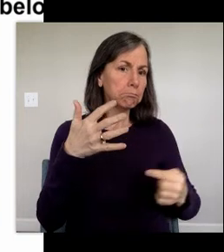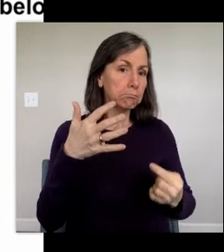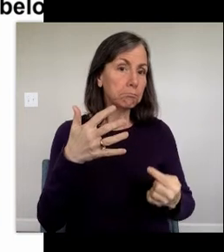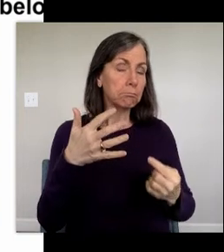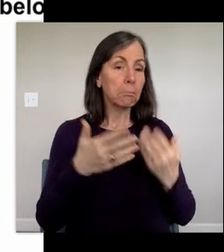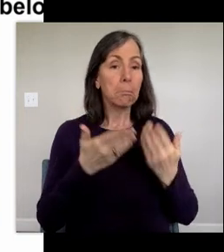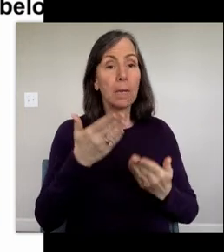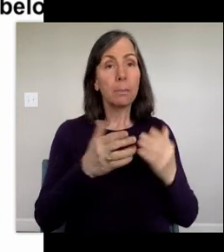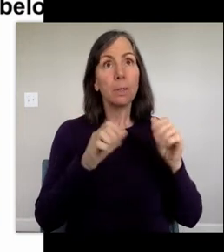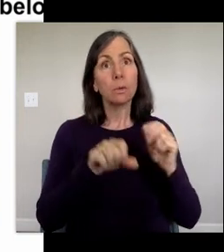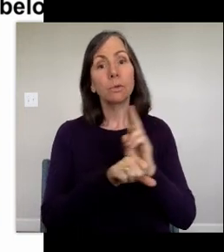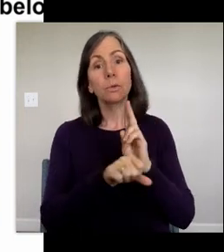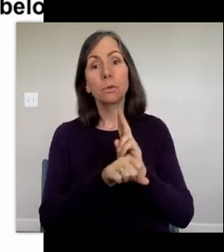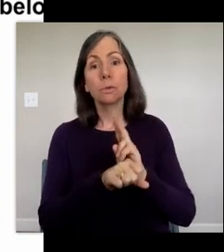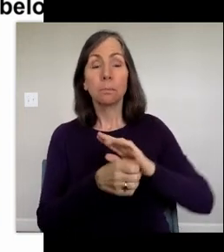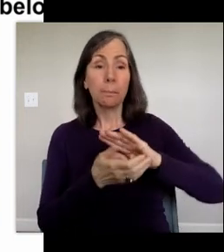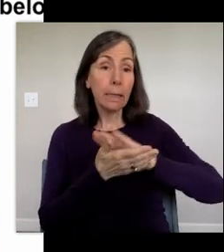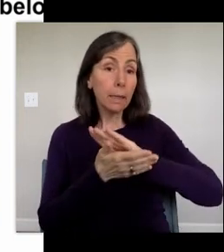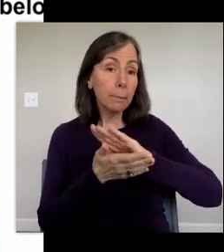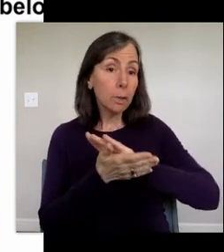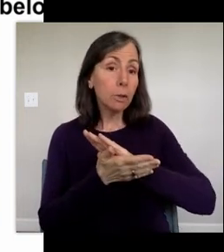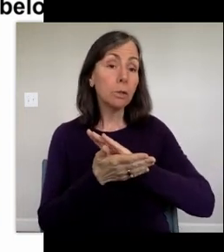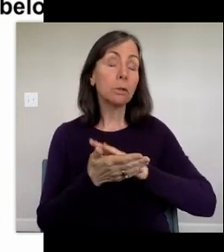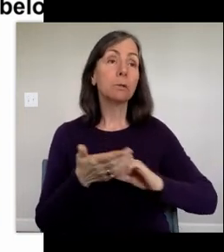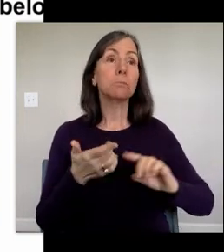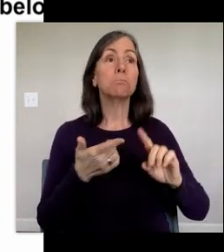might be able to use paper,